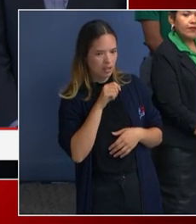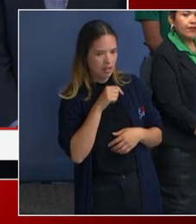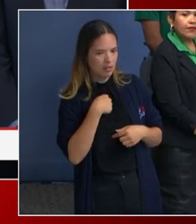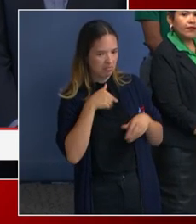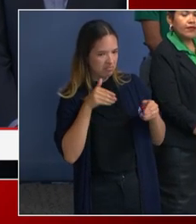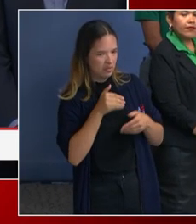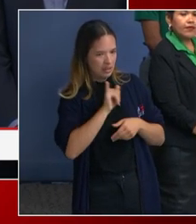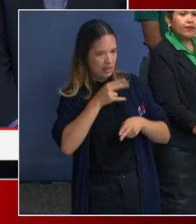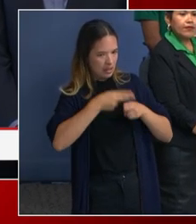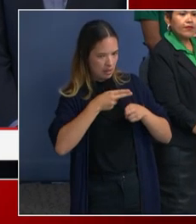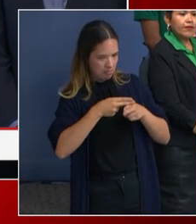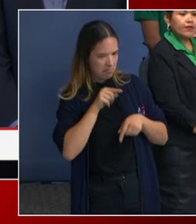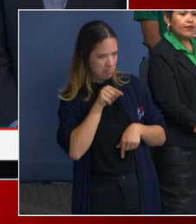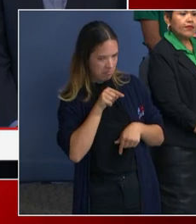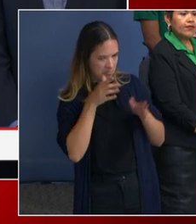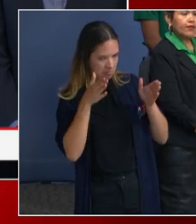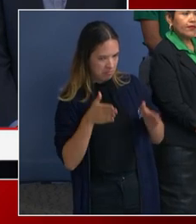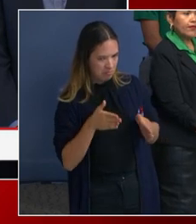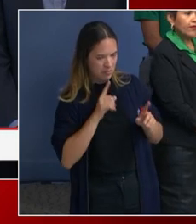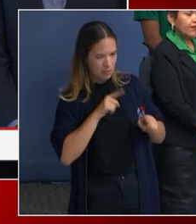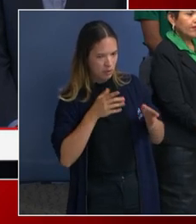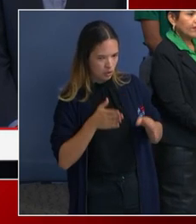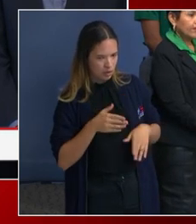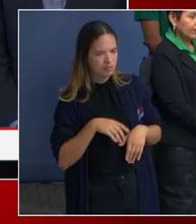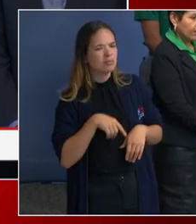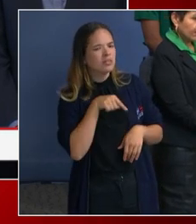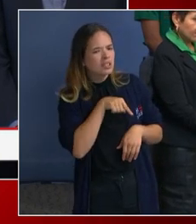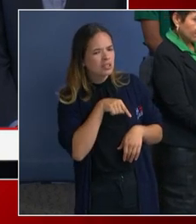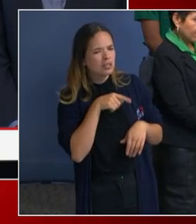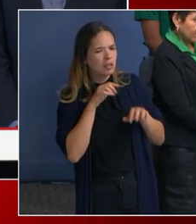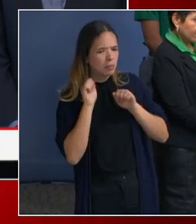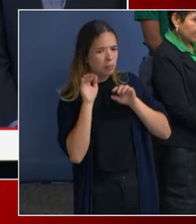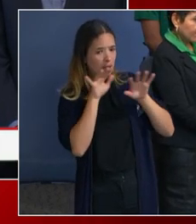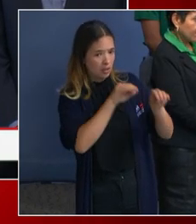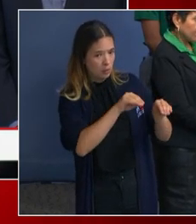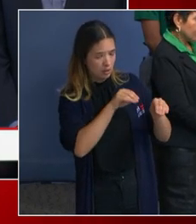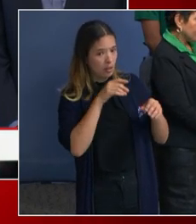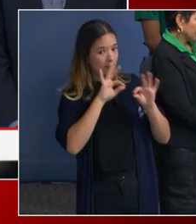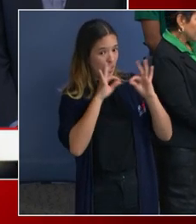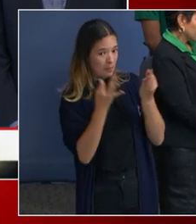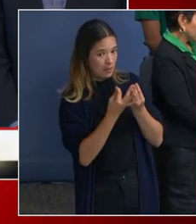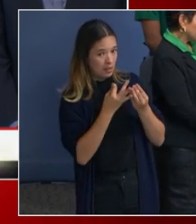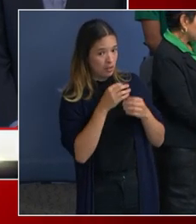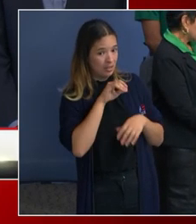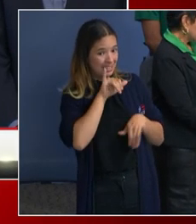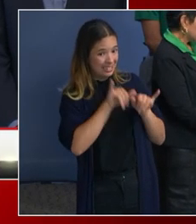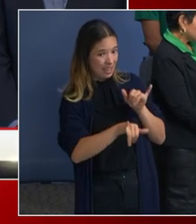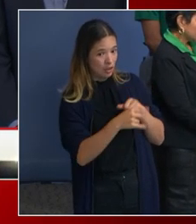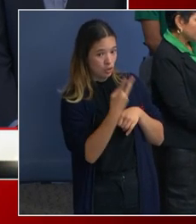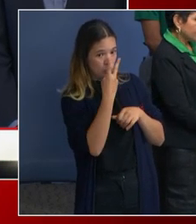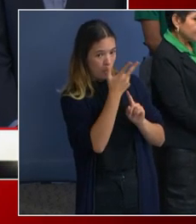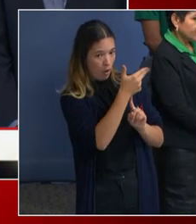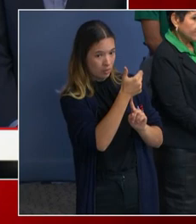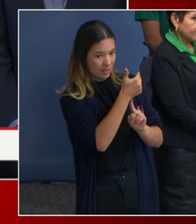WAMU DCist. Migrant families are currently staying at 2 hotels, the Days Inn and Hampton Inn. Do you